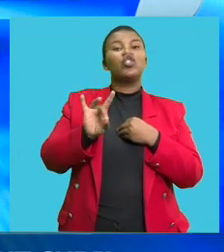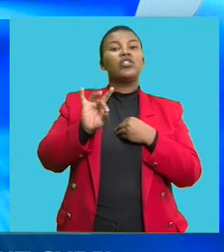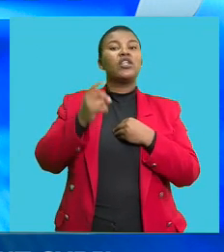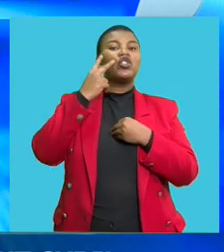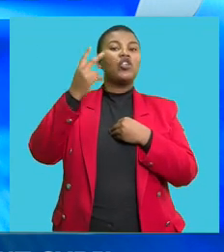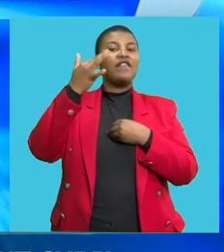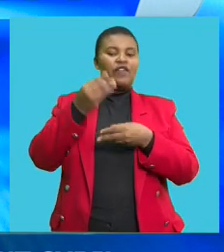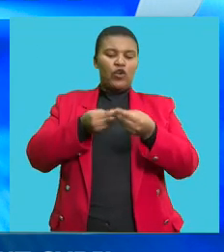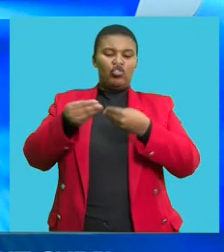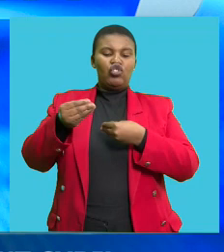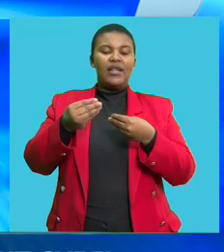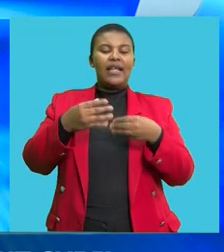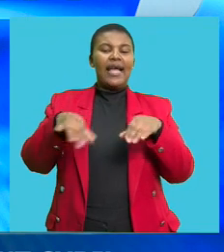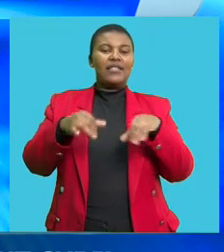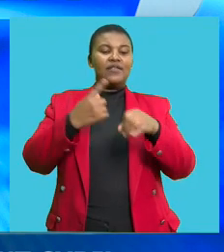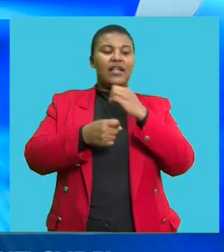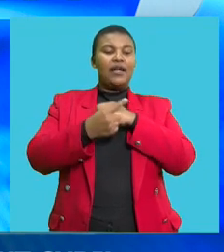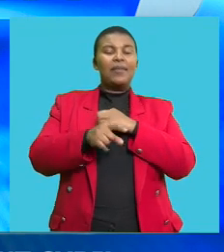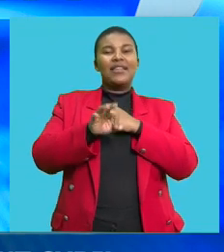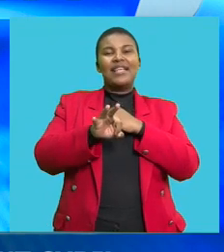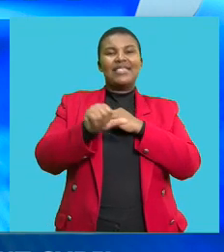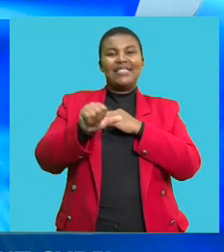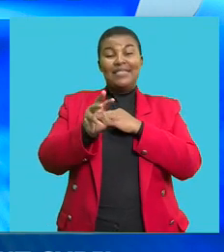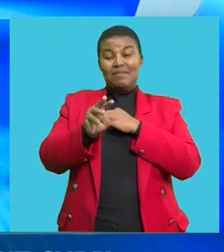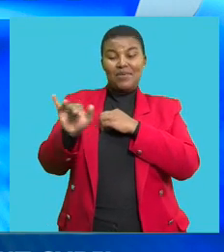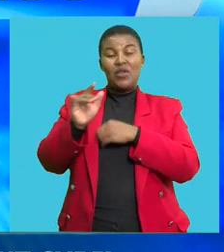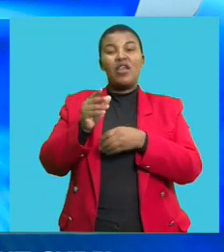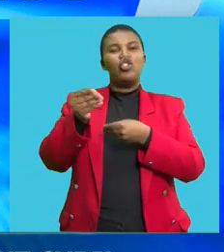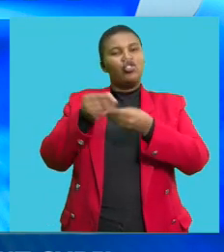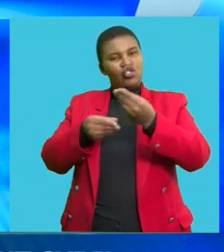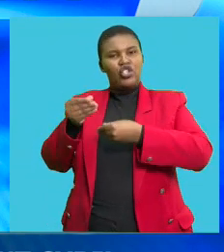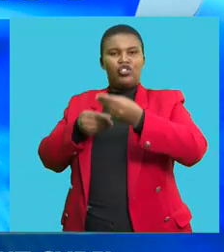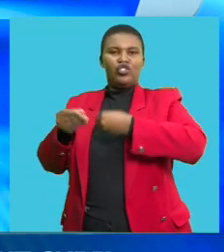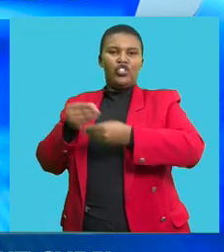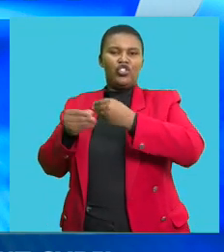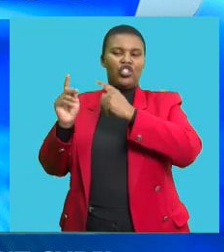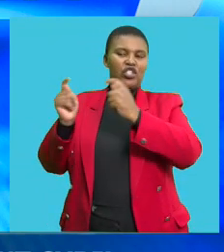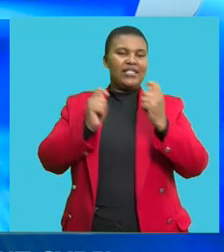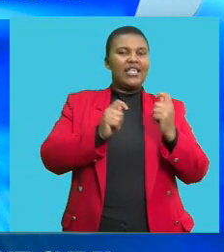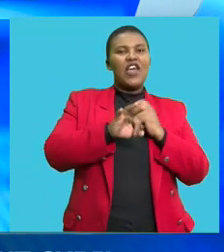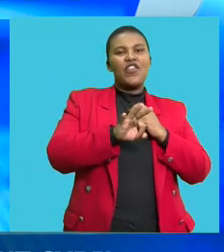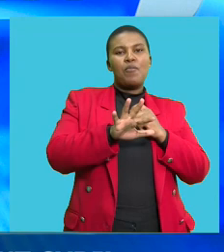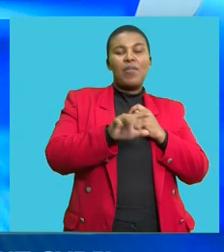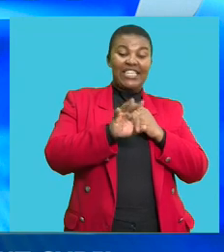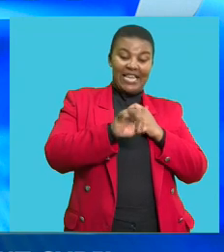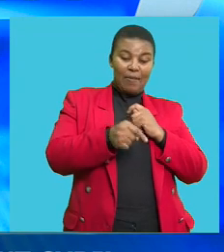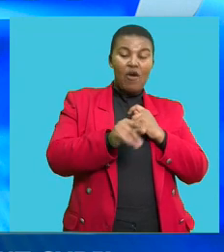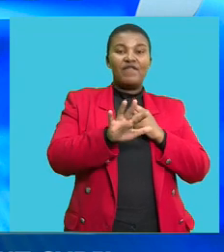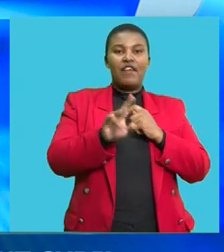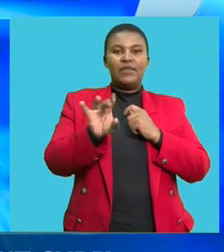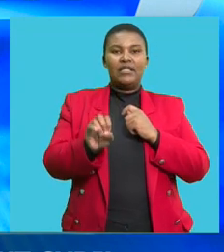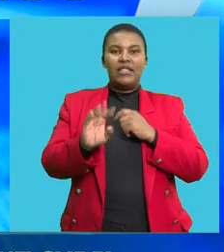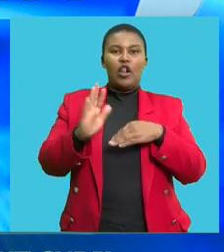trading activity, with 36 billion rand in transactions, leading to a 3.5% gain, closing